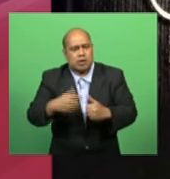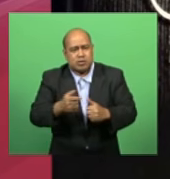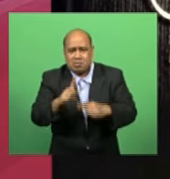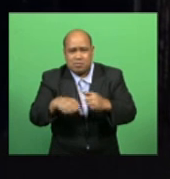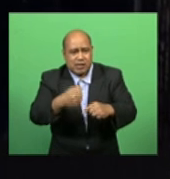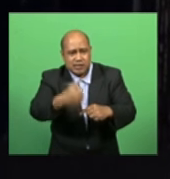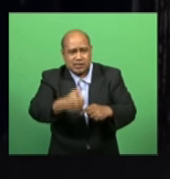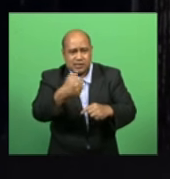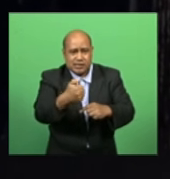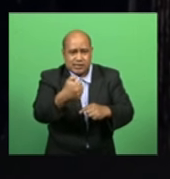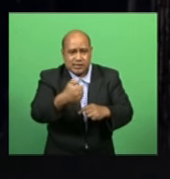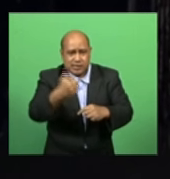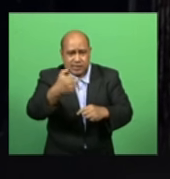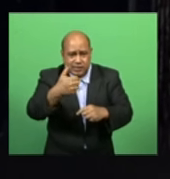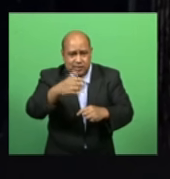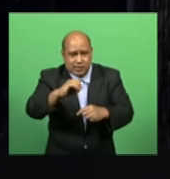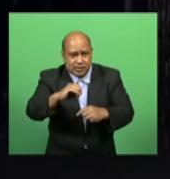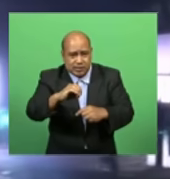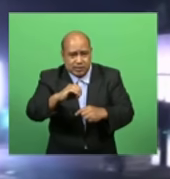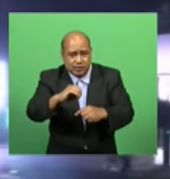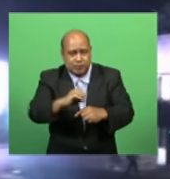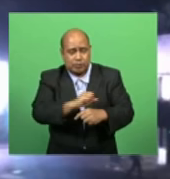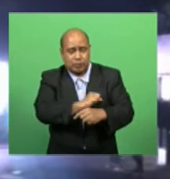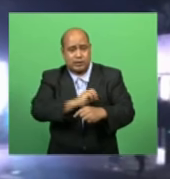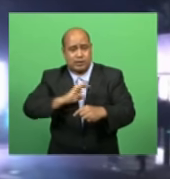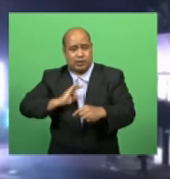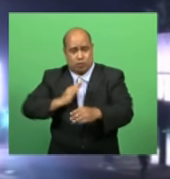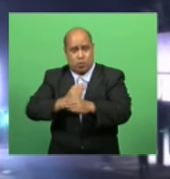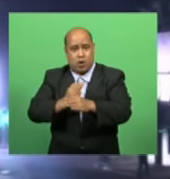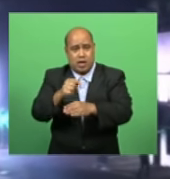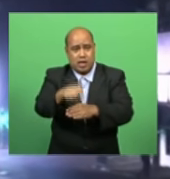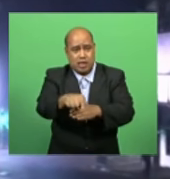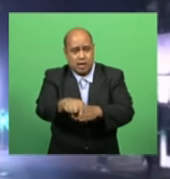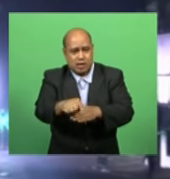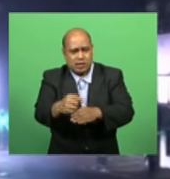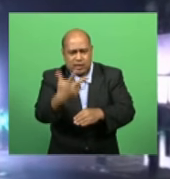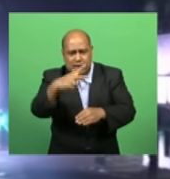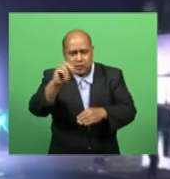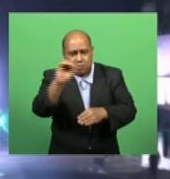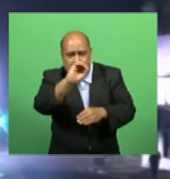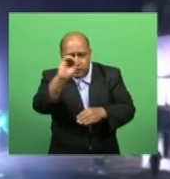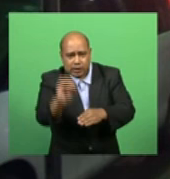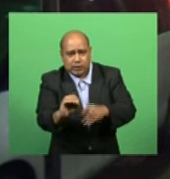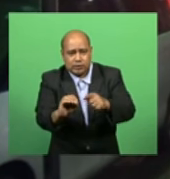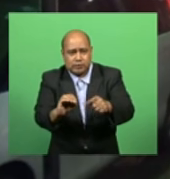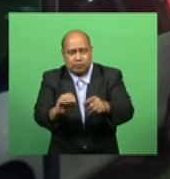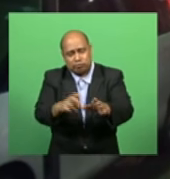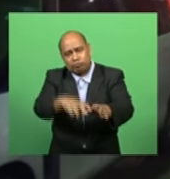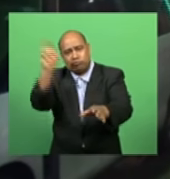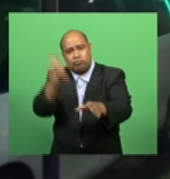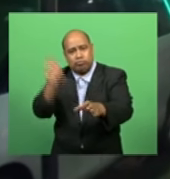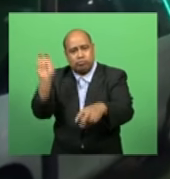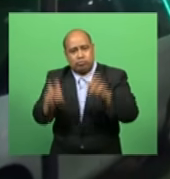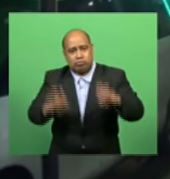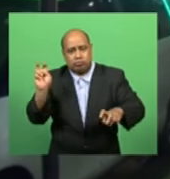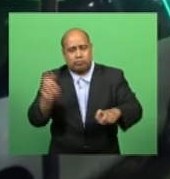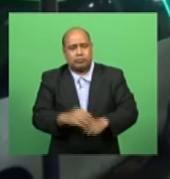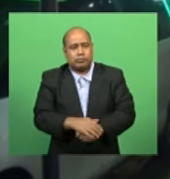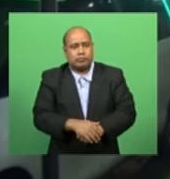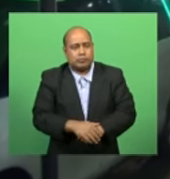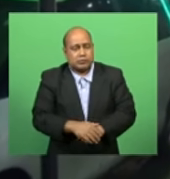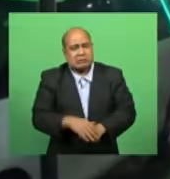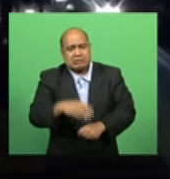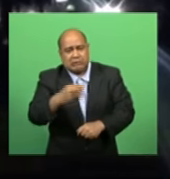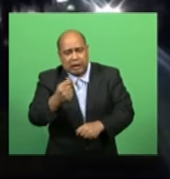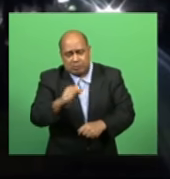staff, and I think a good maybe 80% of them have been laid off temporarily. Some operators are using the